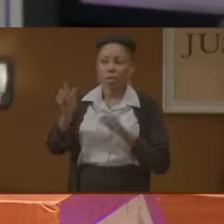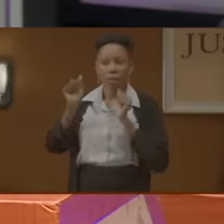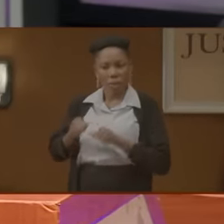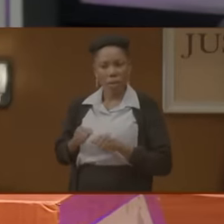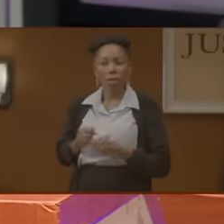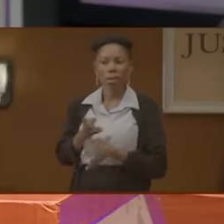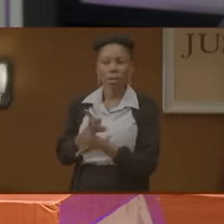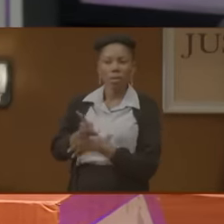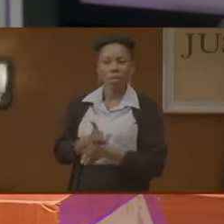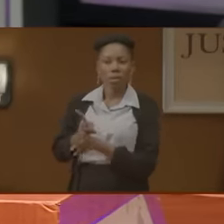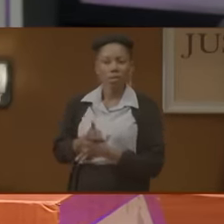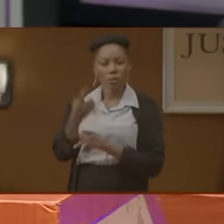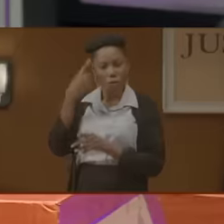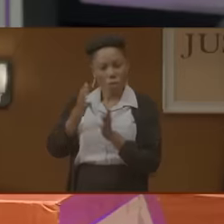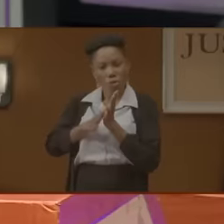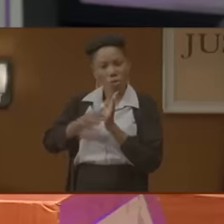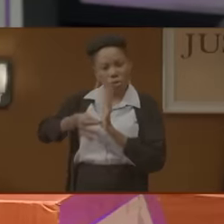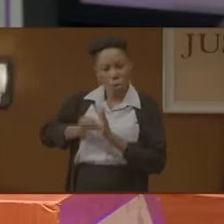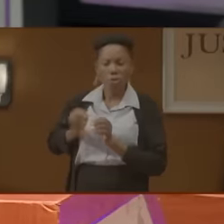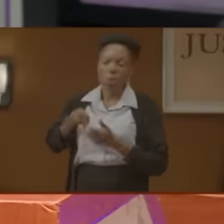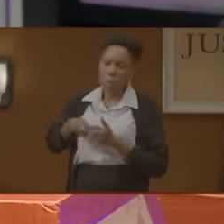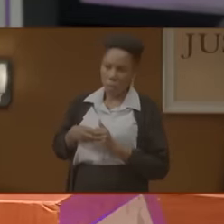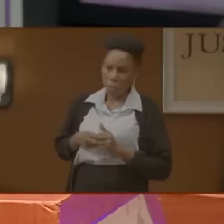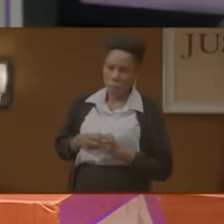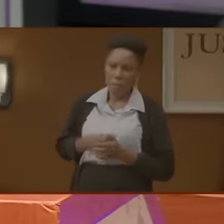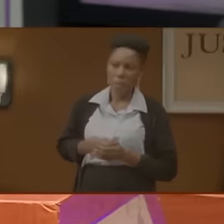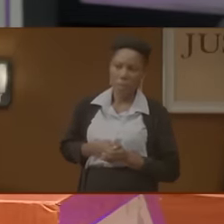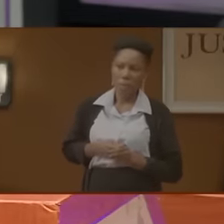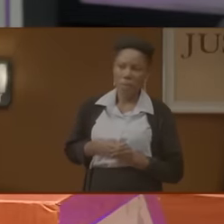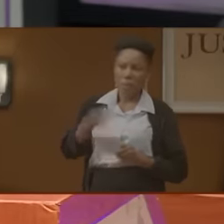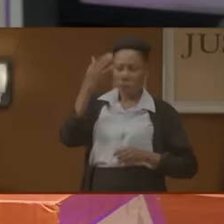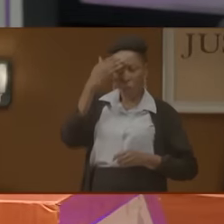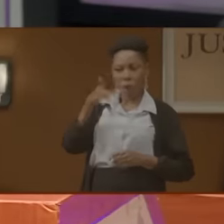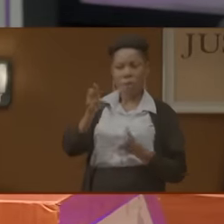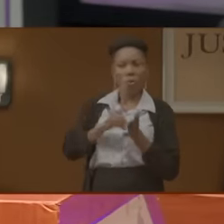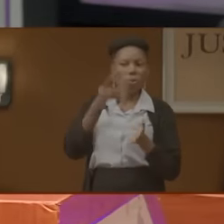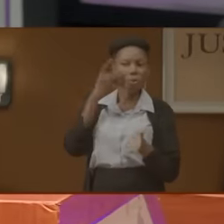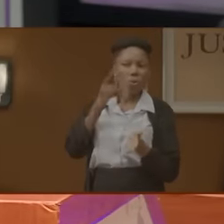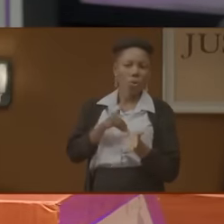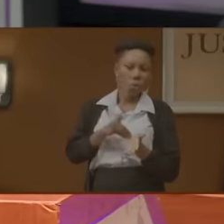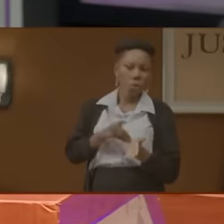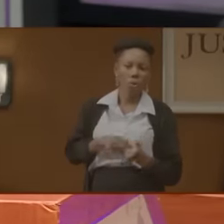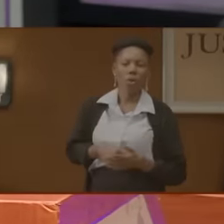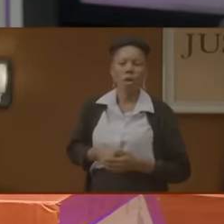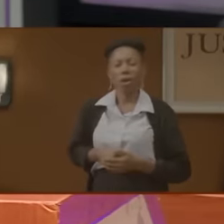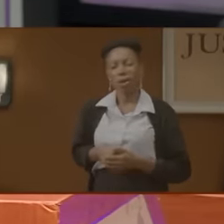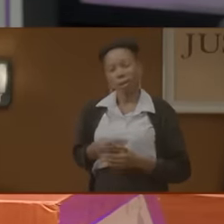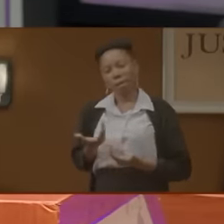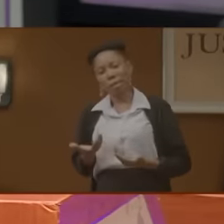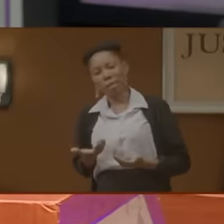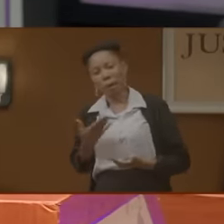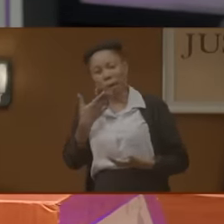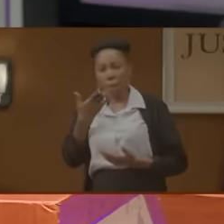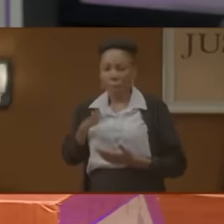things. But the response he gave, even my daughter that was there, she felt bad. That he did not even consider if you're even